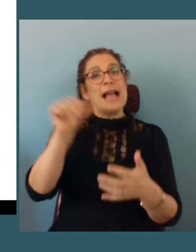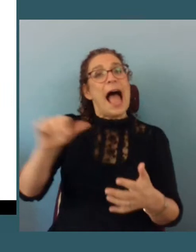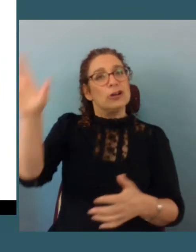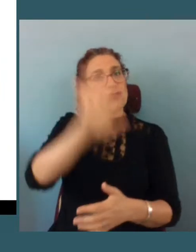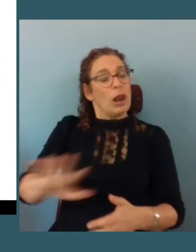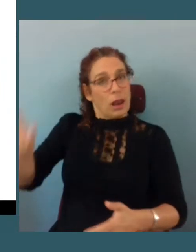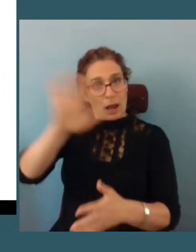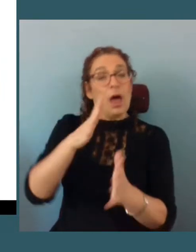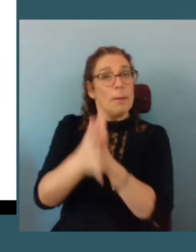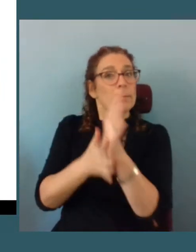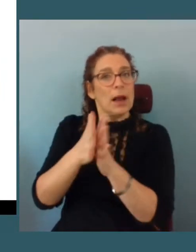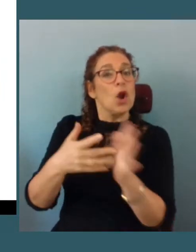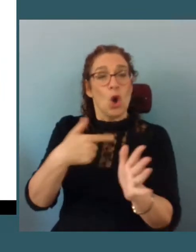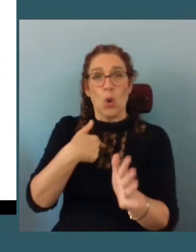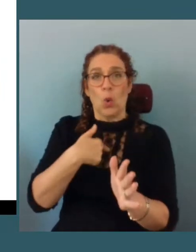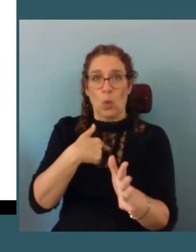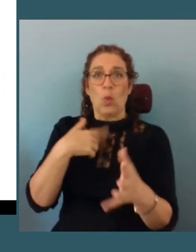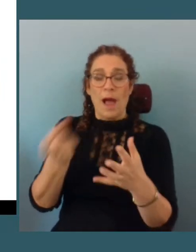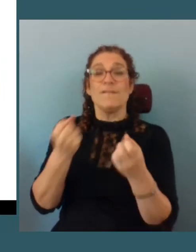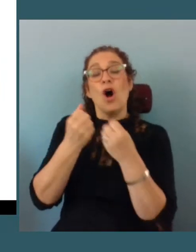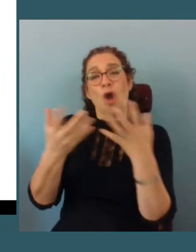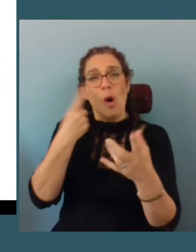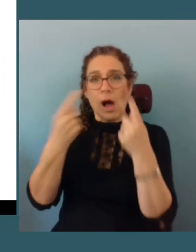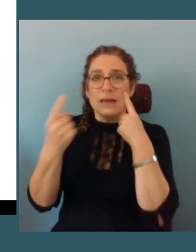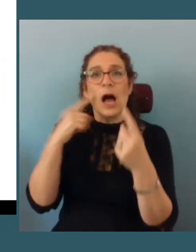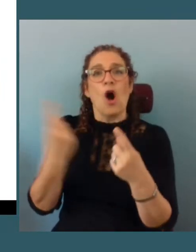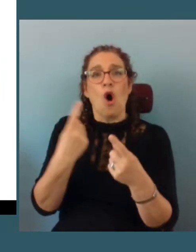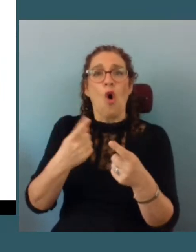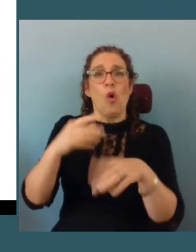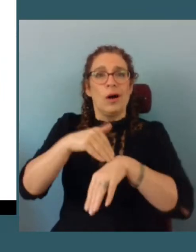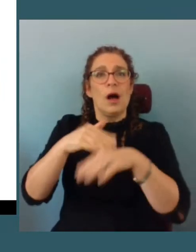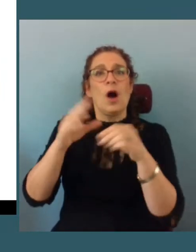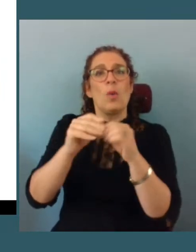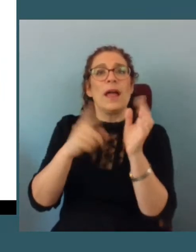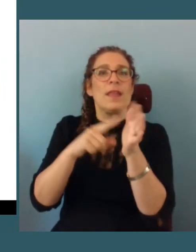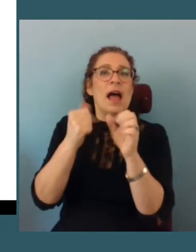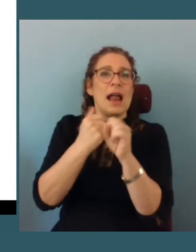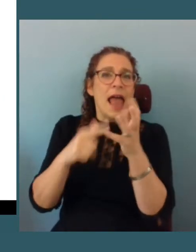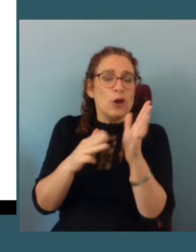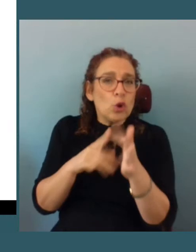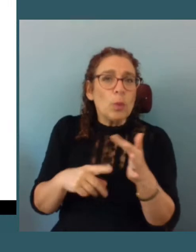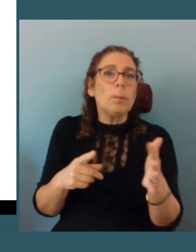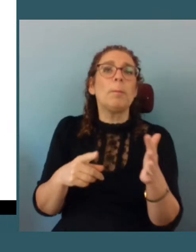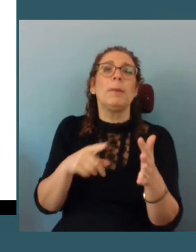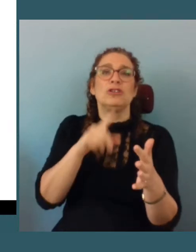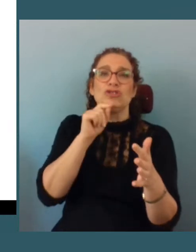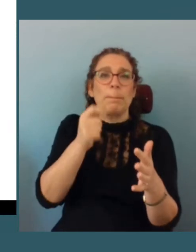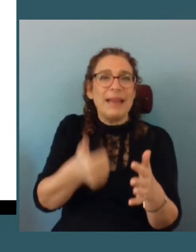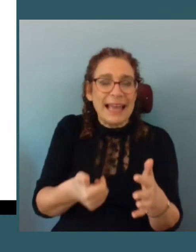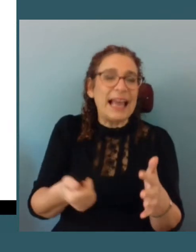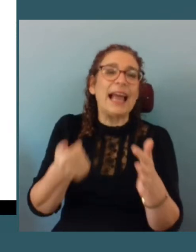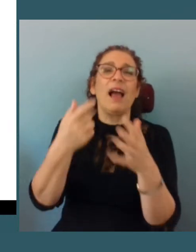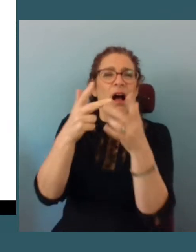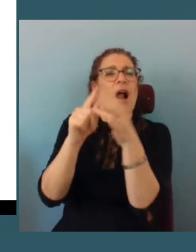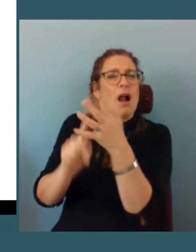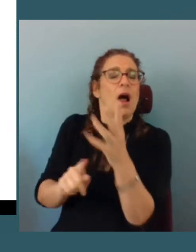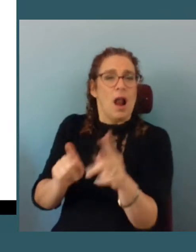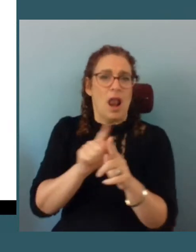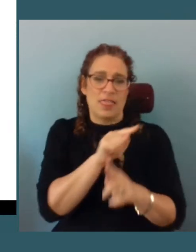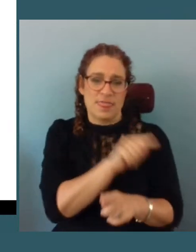of legumes, so lentils, chickpeas, allergy as well. So those are the bulk of the IgE-mediated